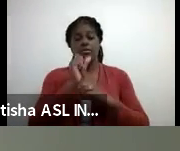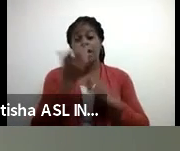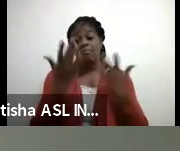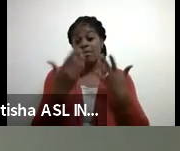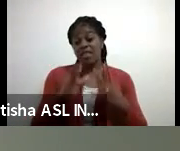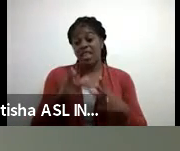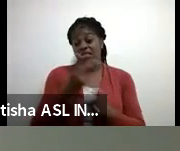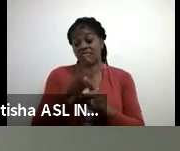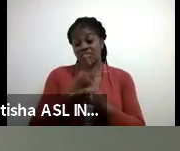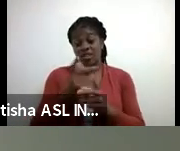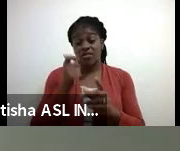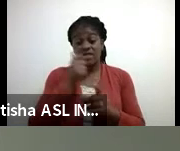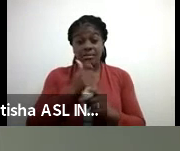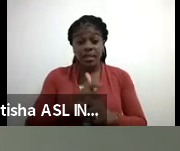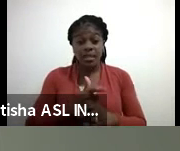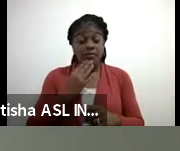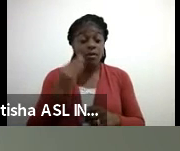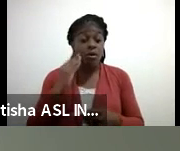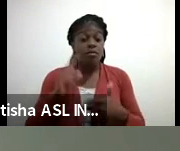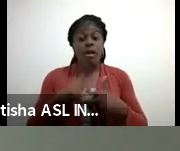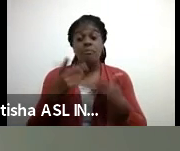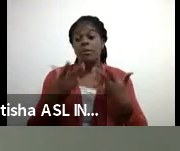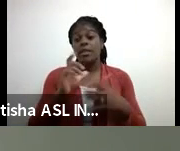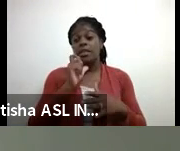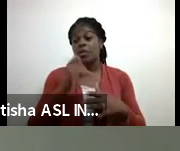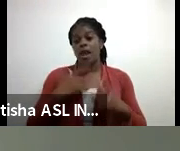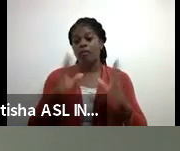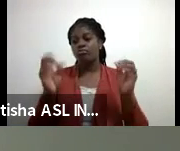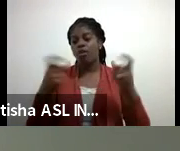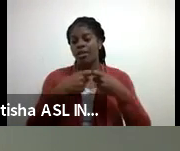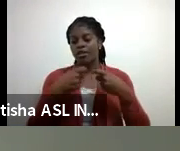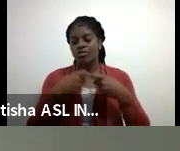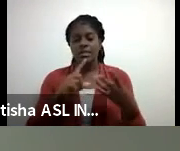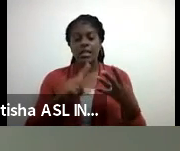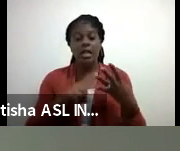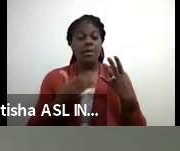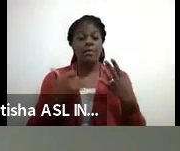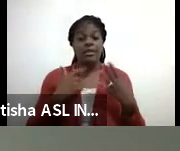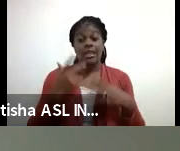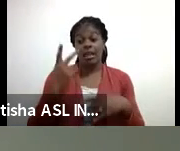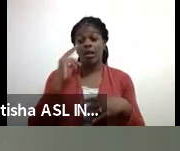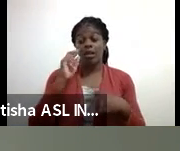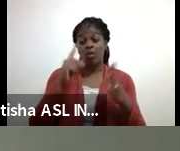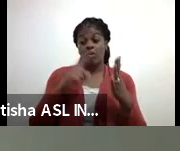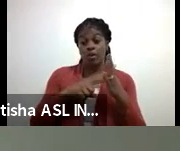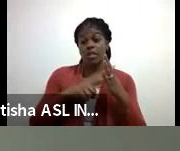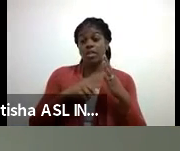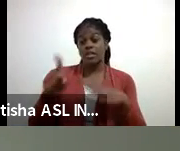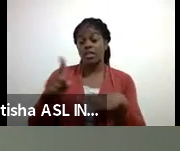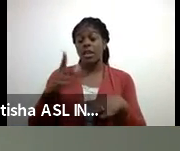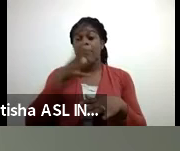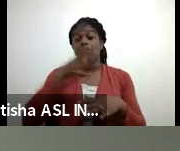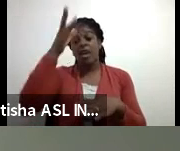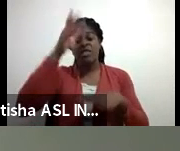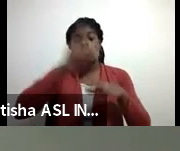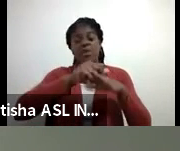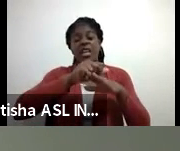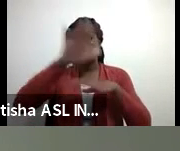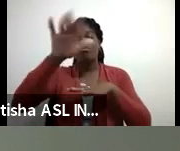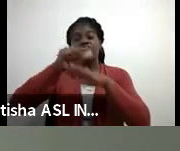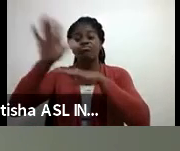multiple siblings at home. They may not have electricity at home, or they may have witnessed a parent being deported to a different country. In